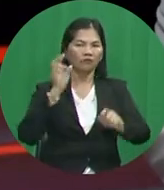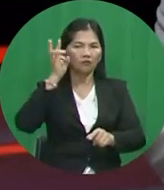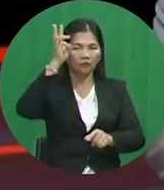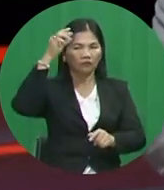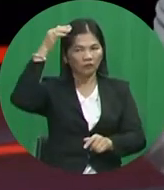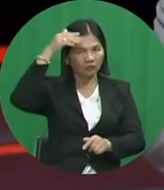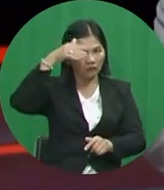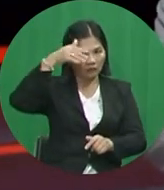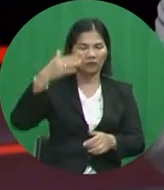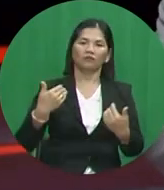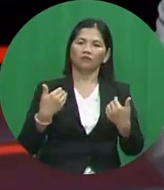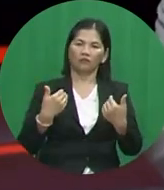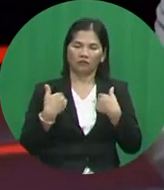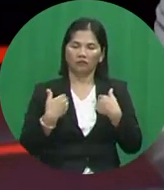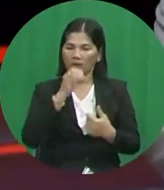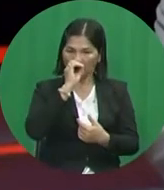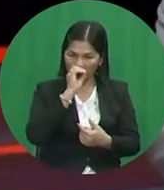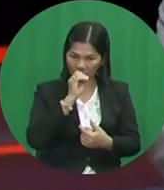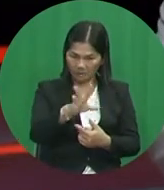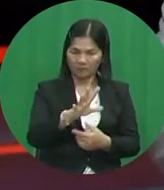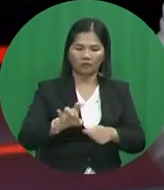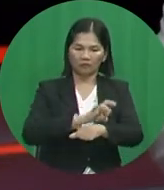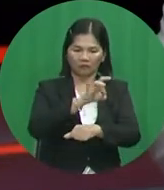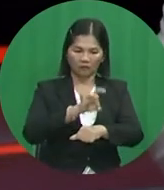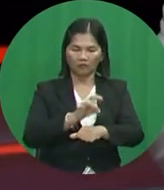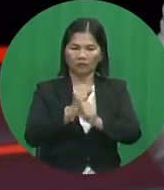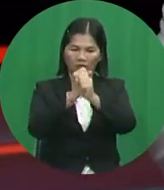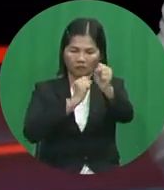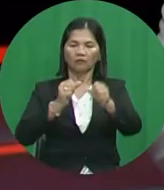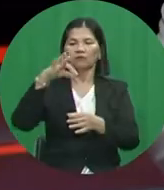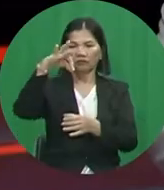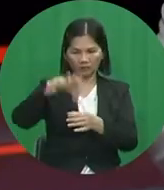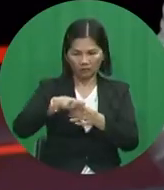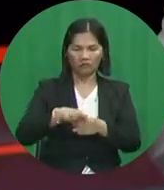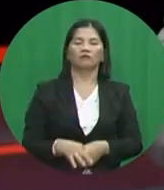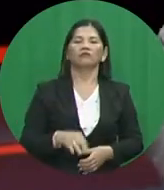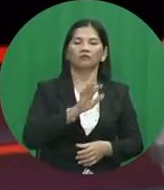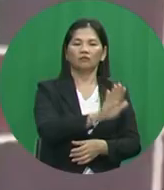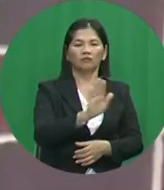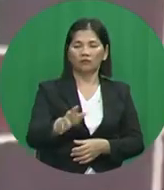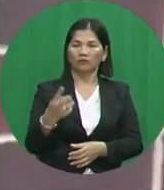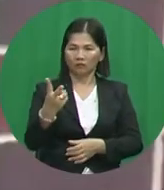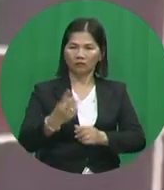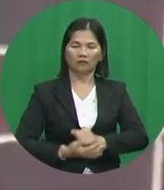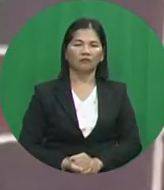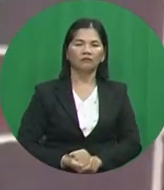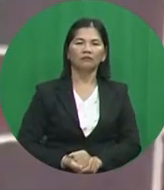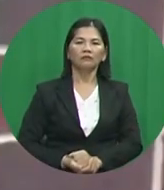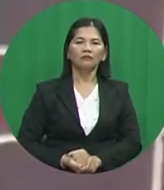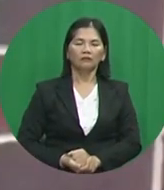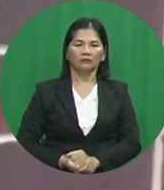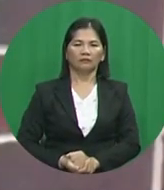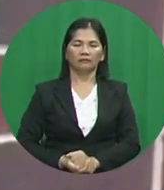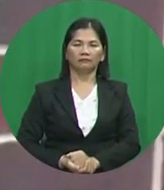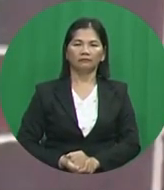look down at tram, flop man, coop and jet the knong of long, Jutinica, who snout, watch not look toward with me. About a year out